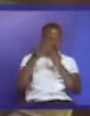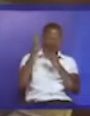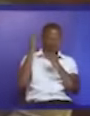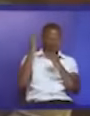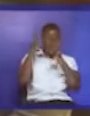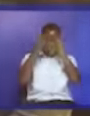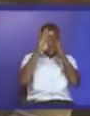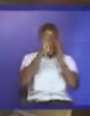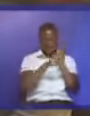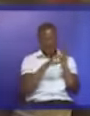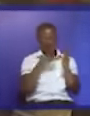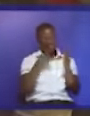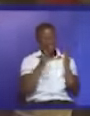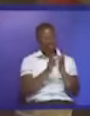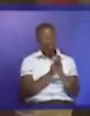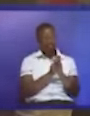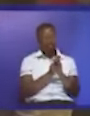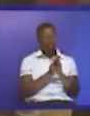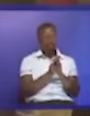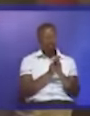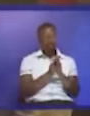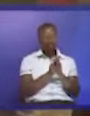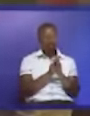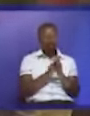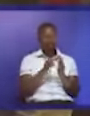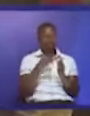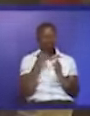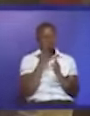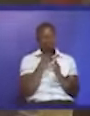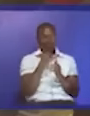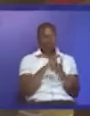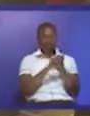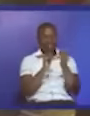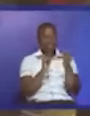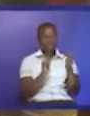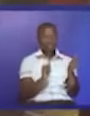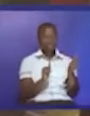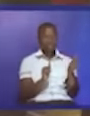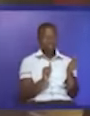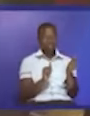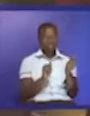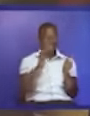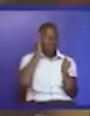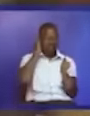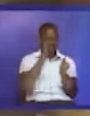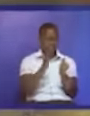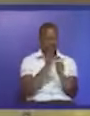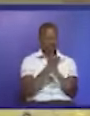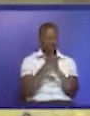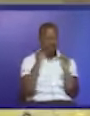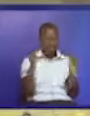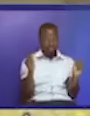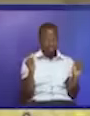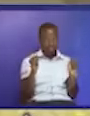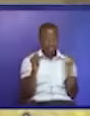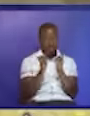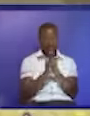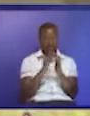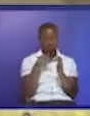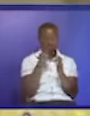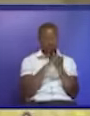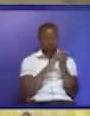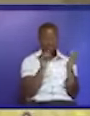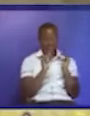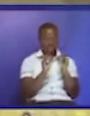declares that whoever believes shall be saved, but that he who does not believe